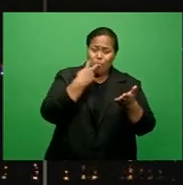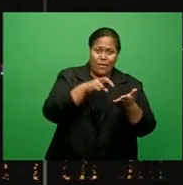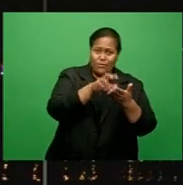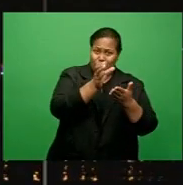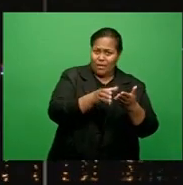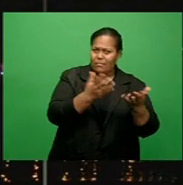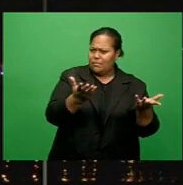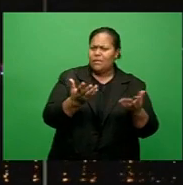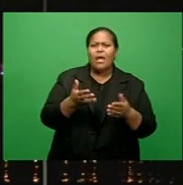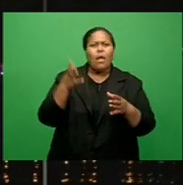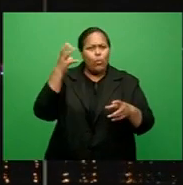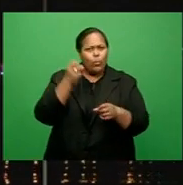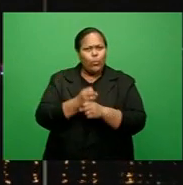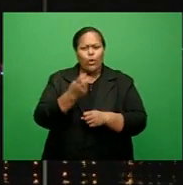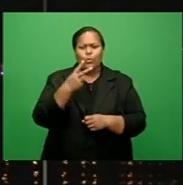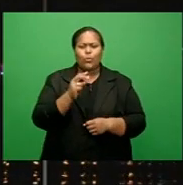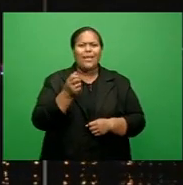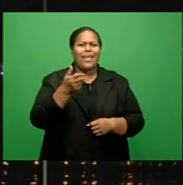to